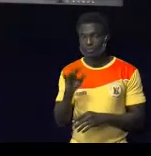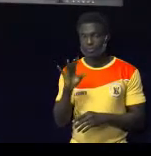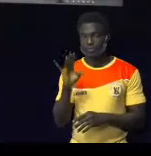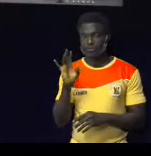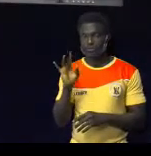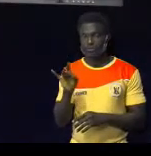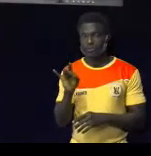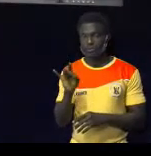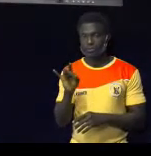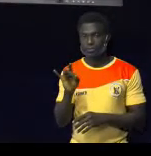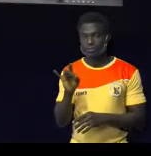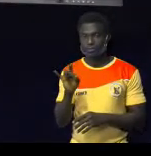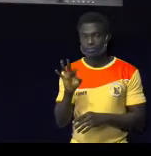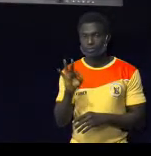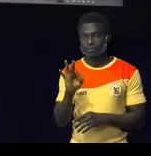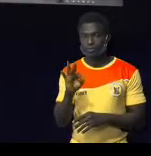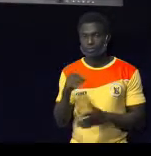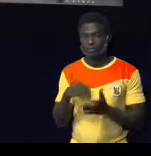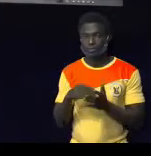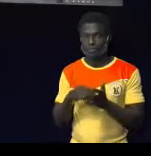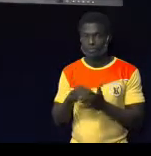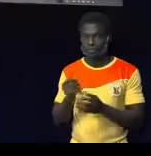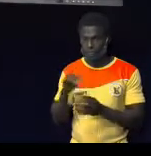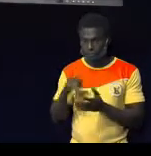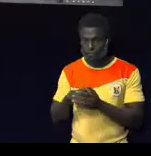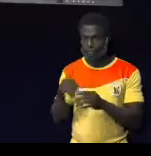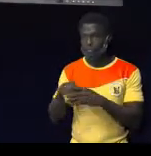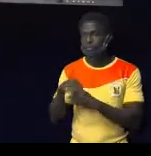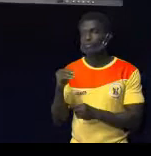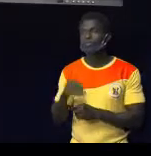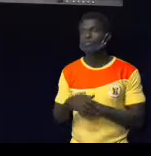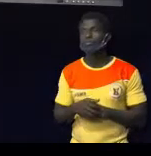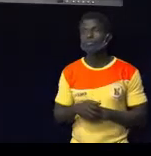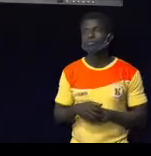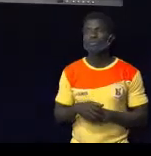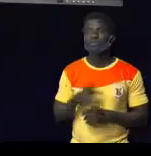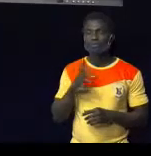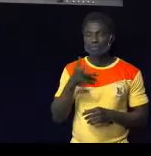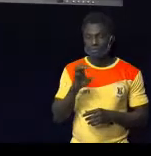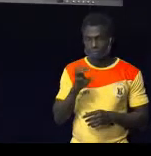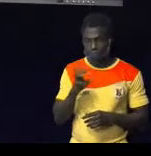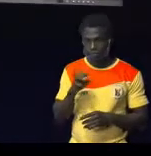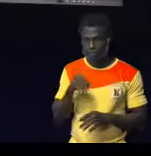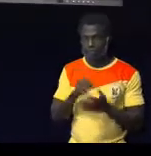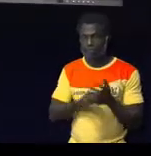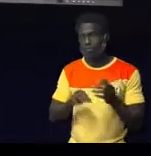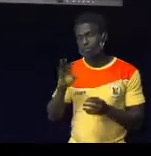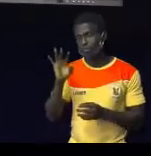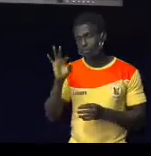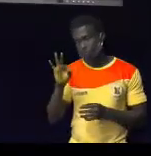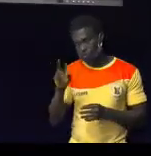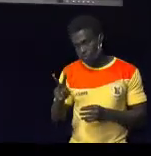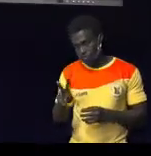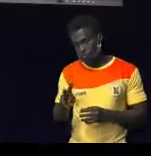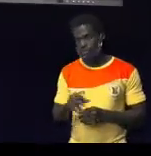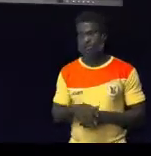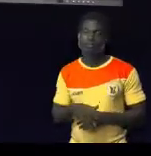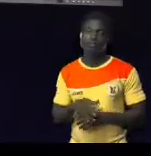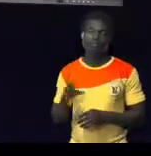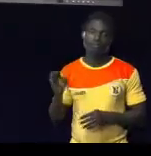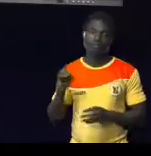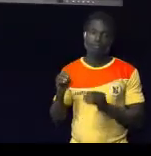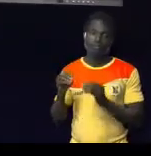large two-digit numbers. So again, we write out 92 times 89 and we leave it blank. Then we make 92 up to 100, we have 8